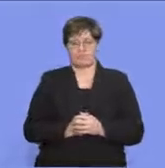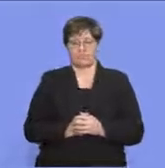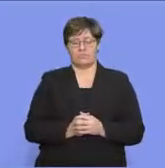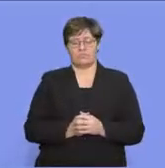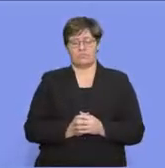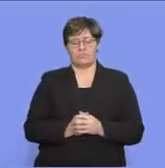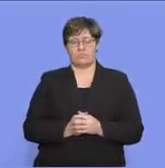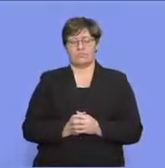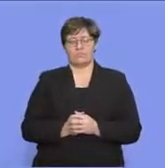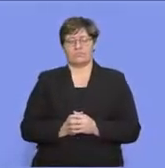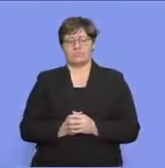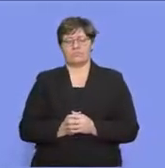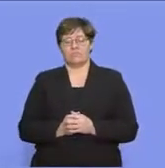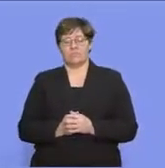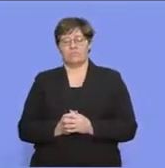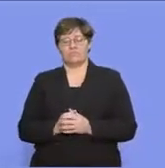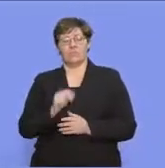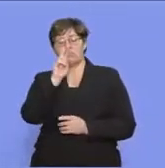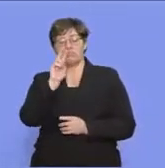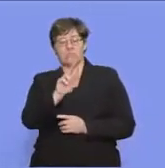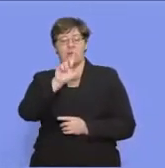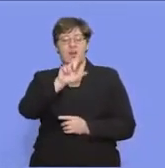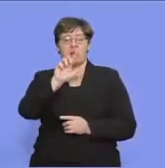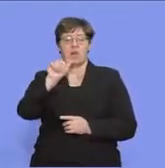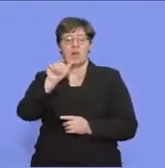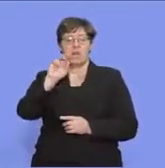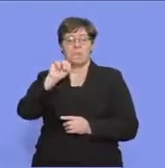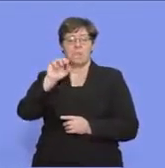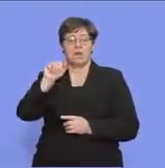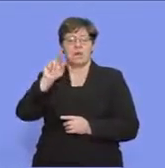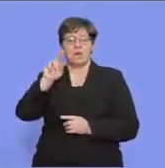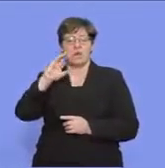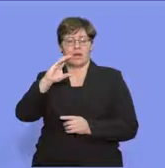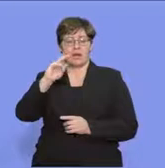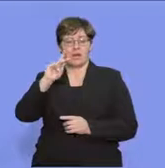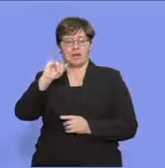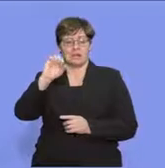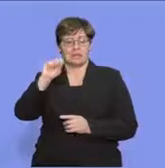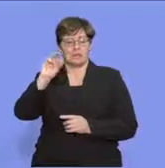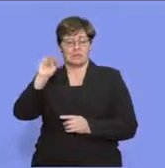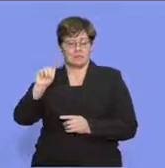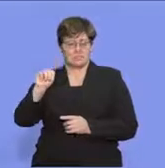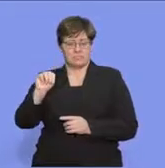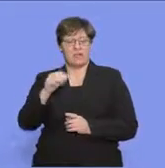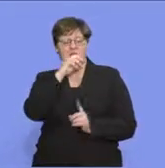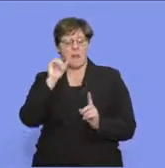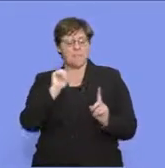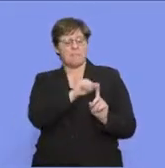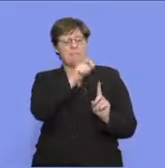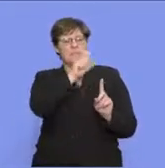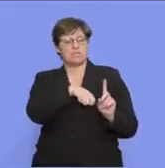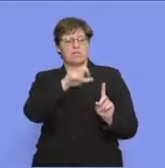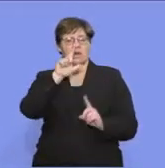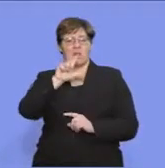All right, and then we're going to also have a look at Lamarckism. And Lamarckism is named after